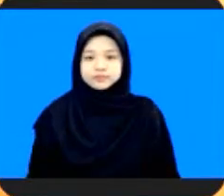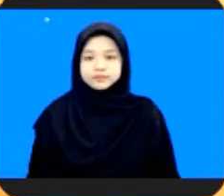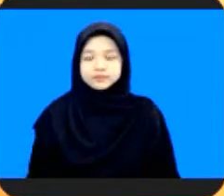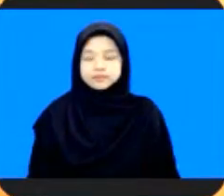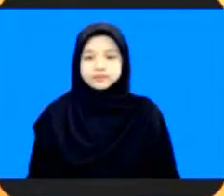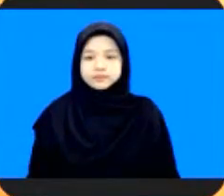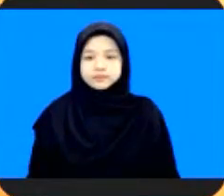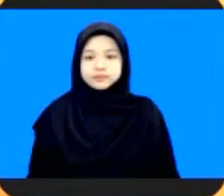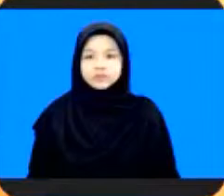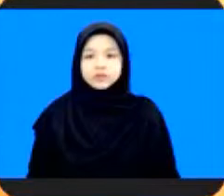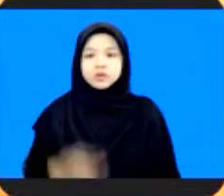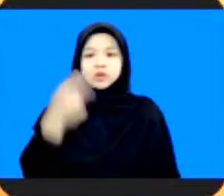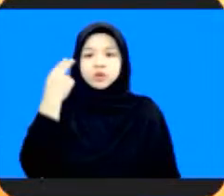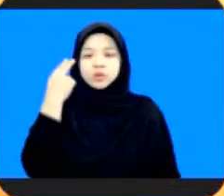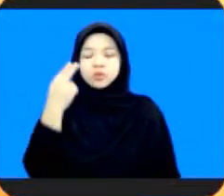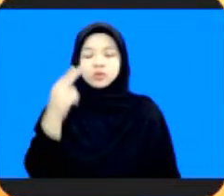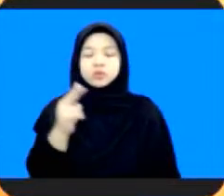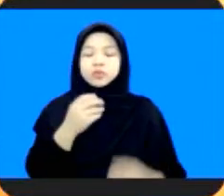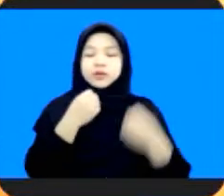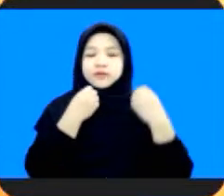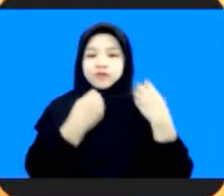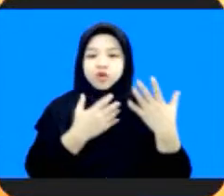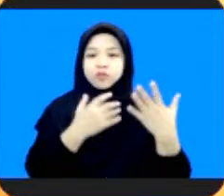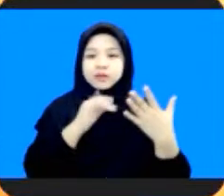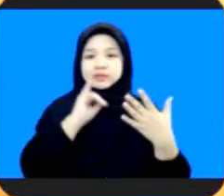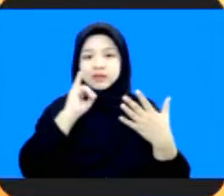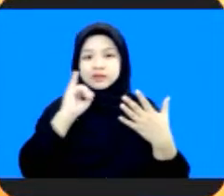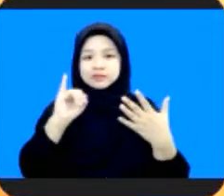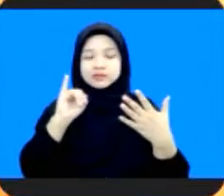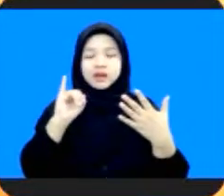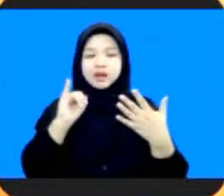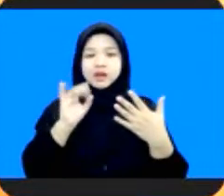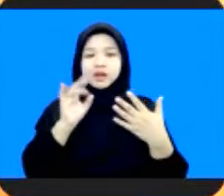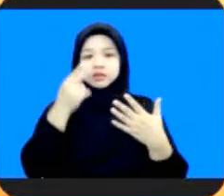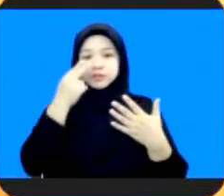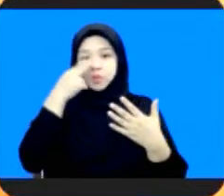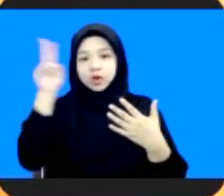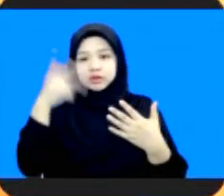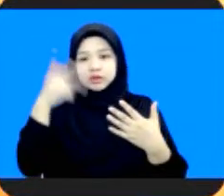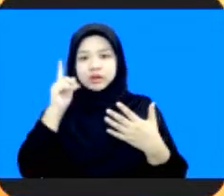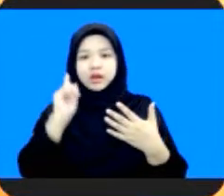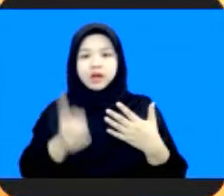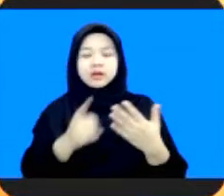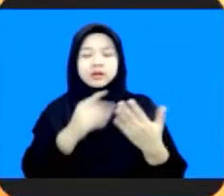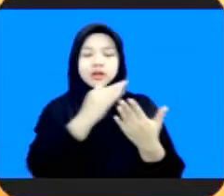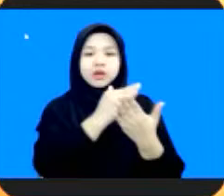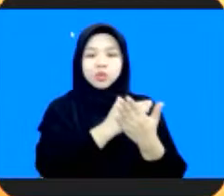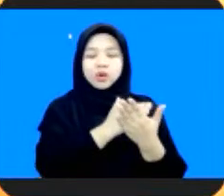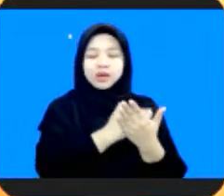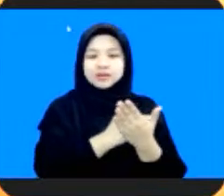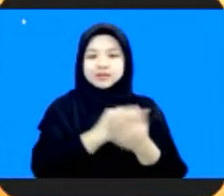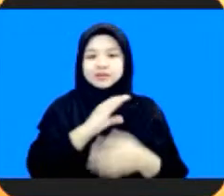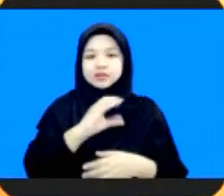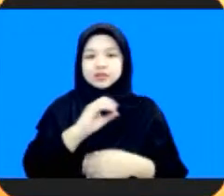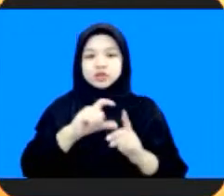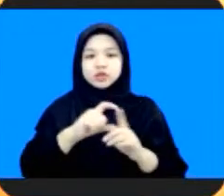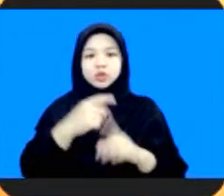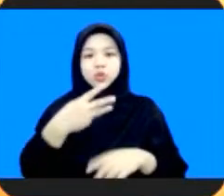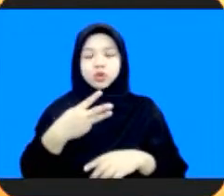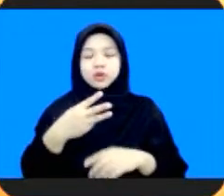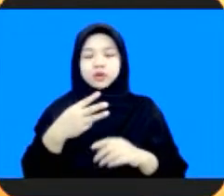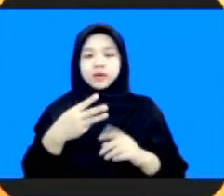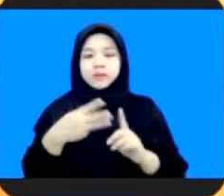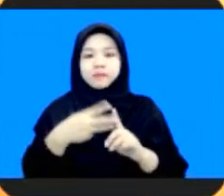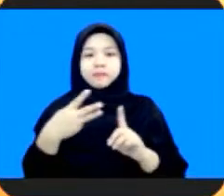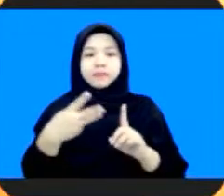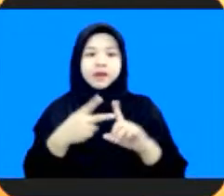so we do have a policy called coordinated inauthentic behavior. As I mentioned earlier, it's essentially our main way to tackle disinformation. So